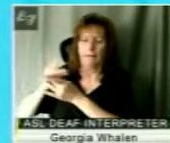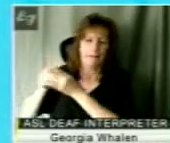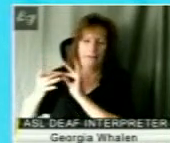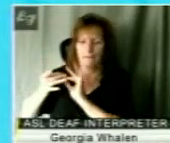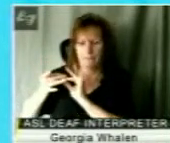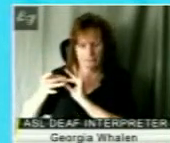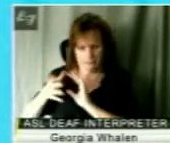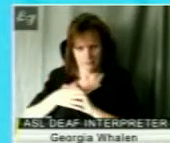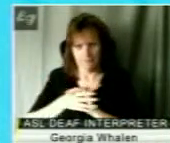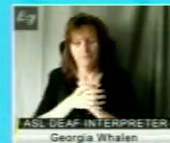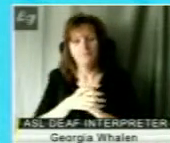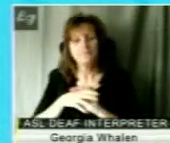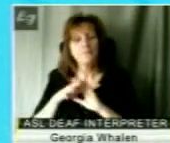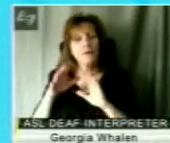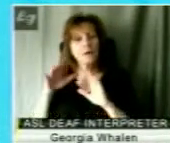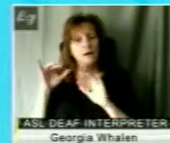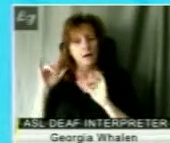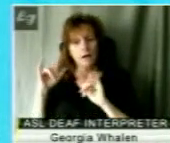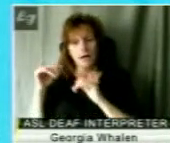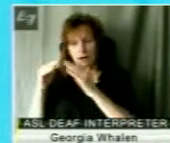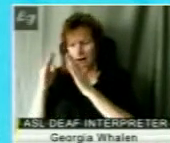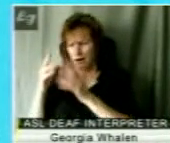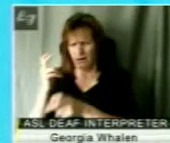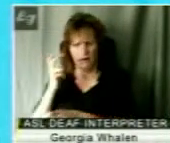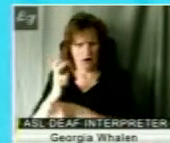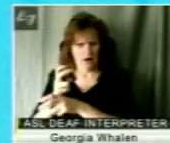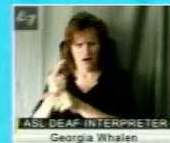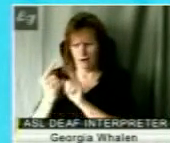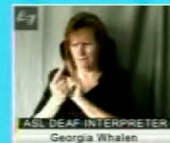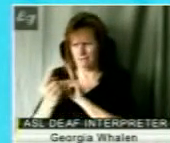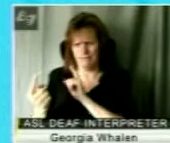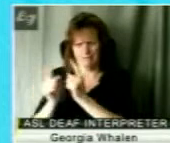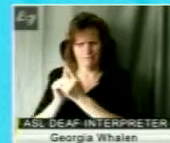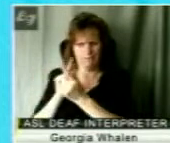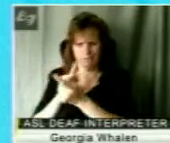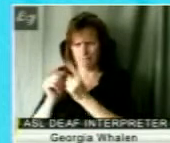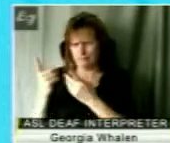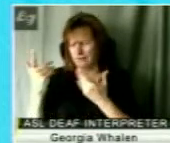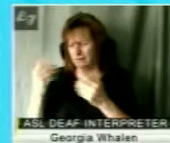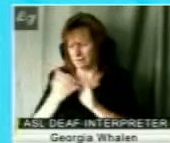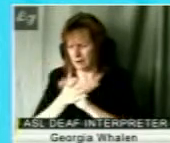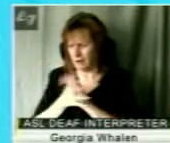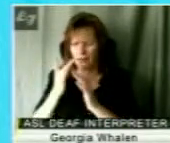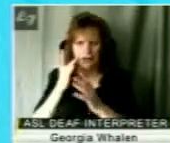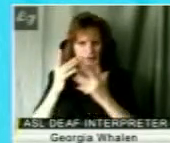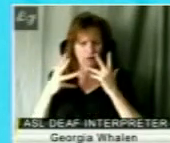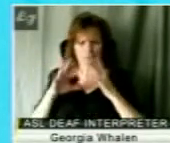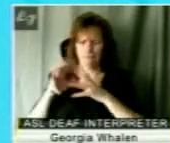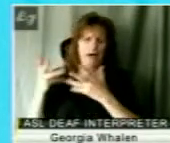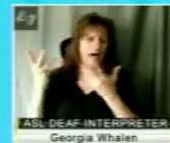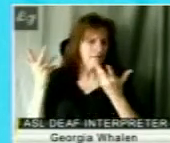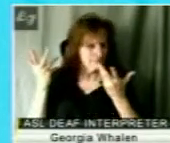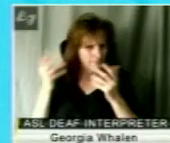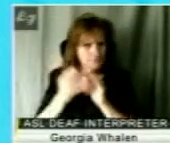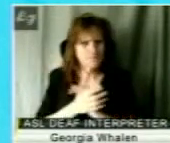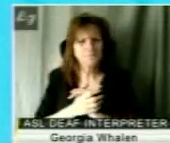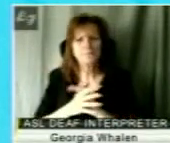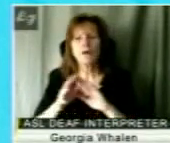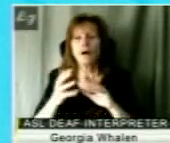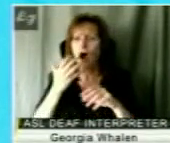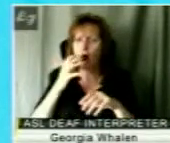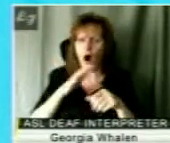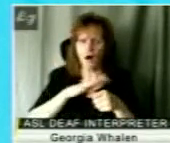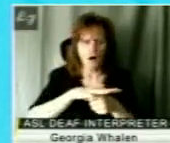measures put in place. So those settings are where we also see our hotspots. And then the one that's just been evolving over the last week to 10 days is this